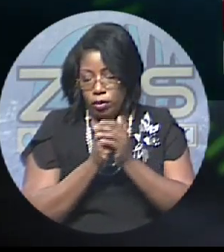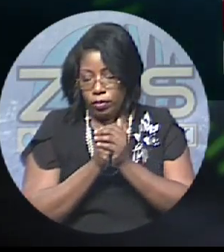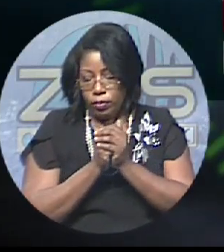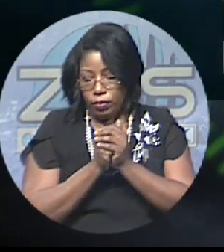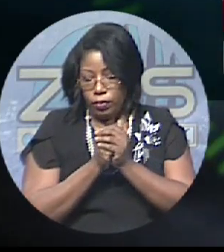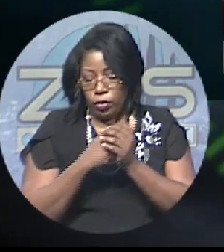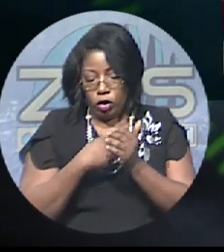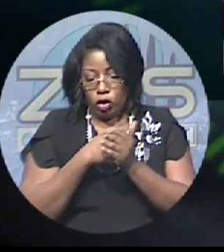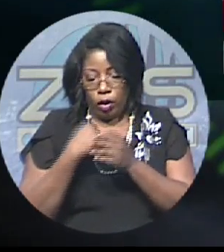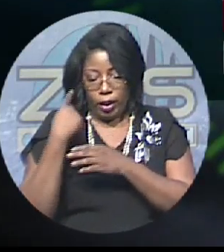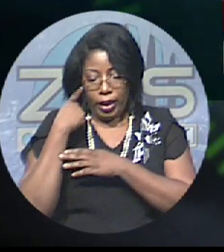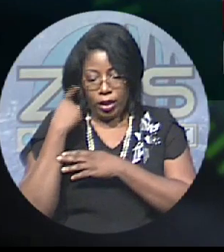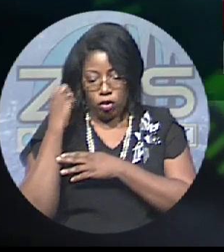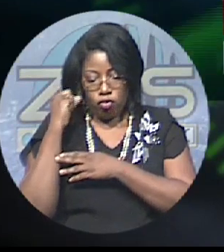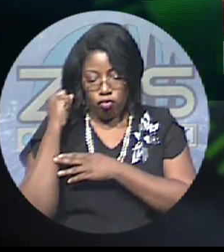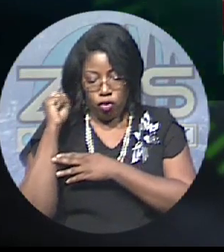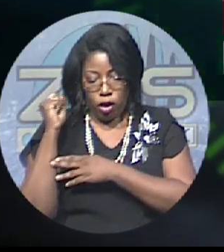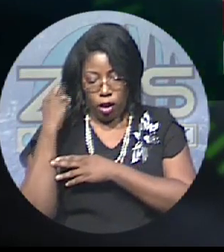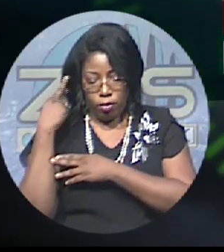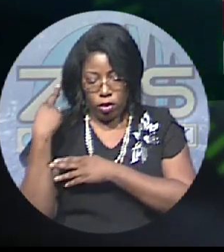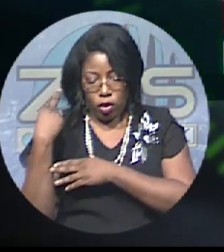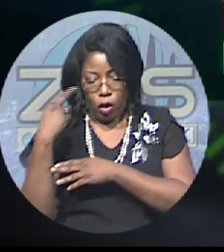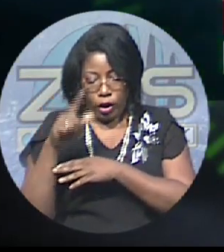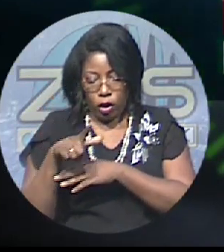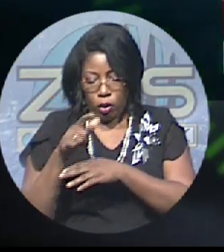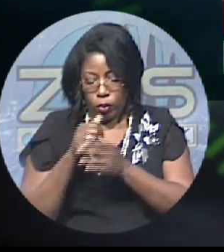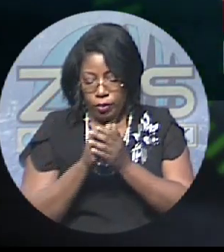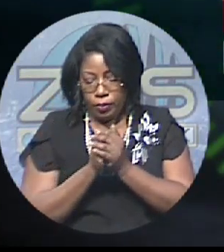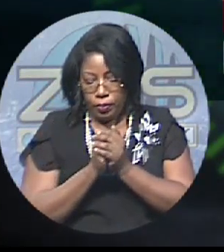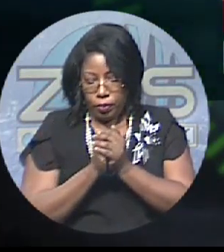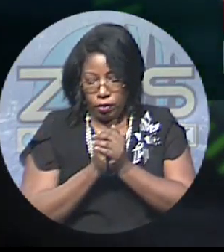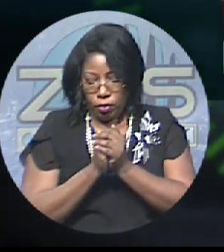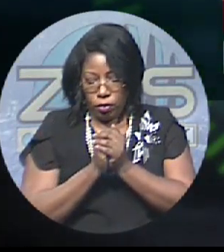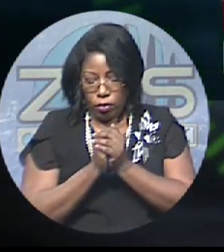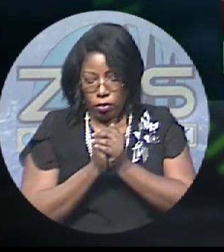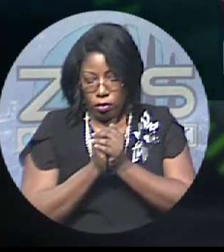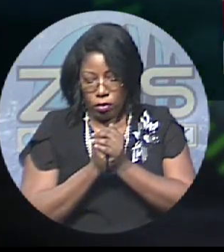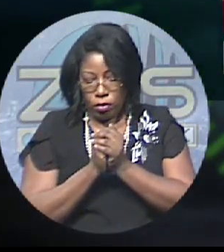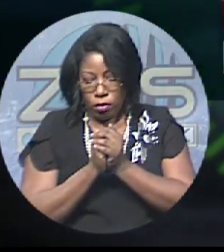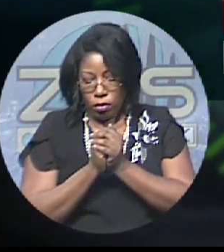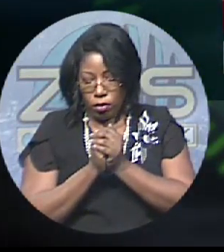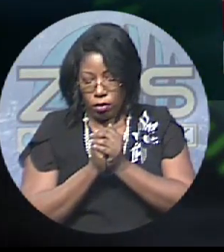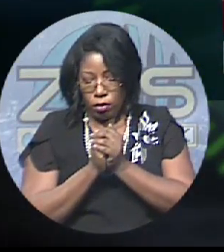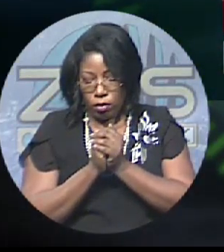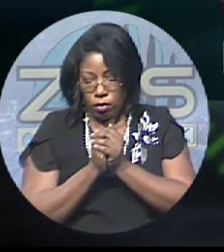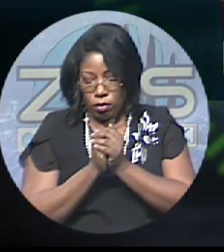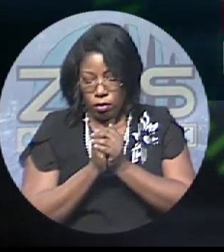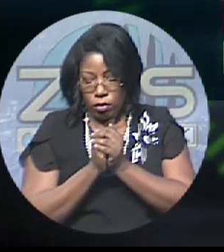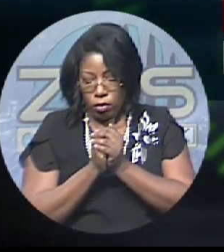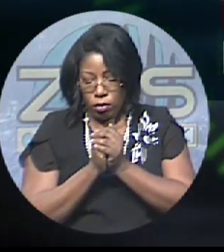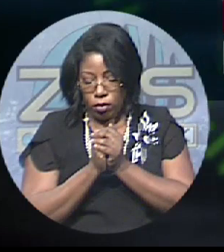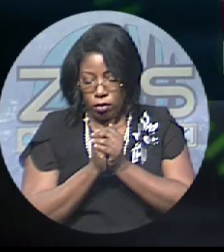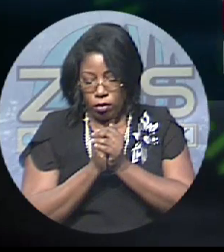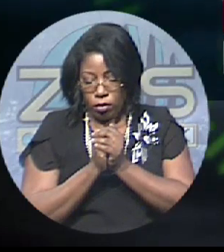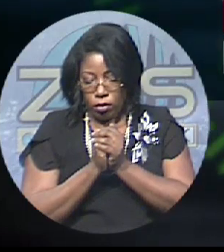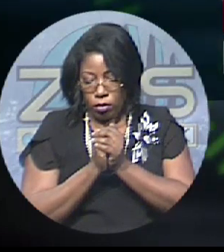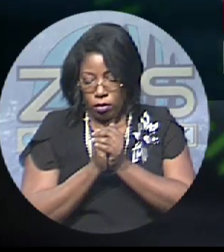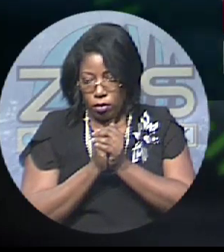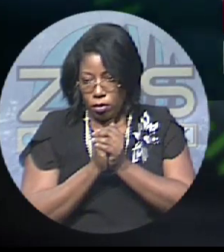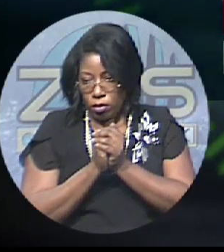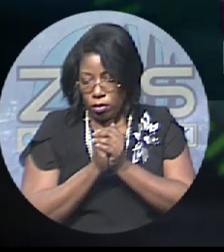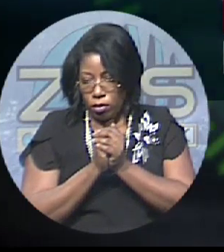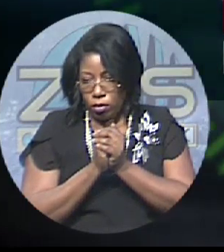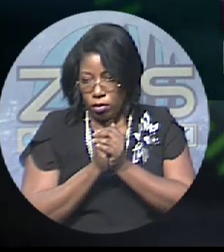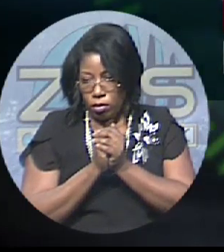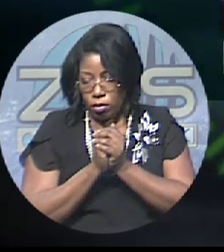Hamilton will meet at 9 a.m. at the Clarence Town Community Center. And she's also asking for those from the Disaster Preparedness and Health Consultative